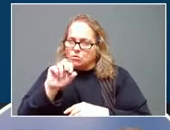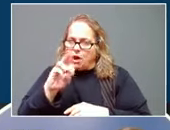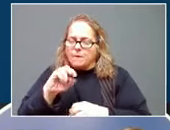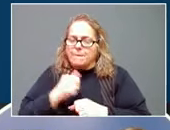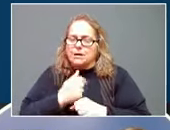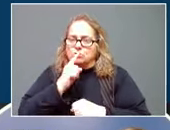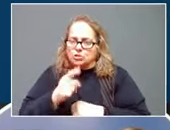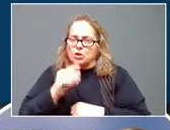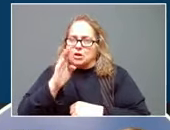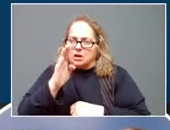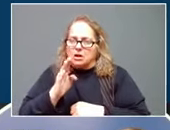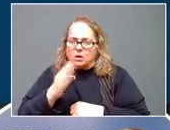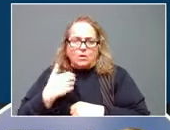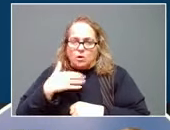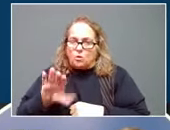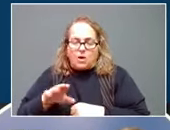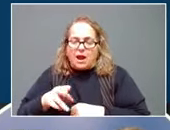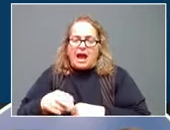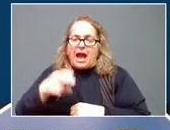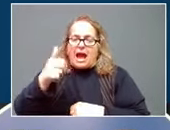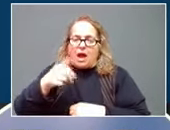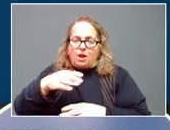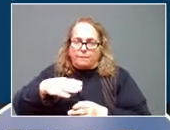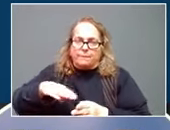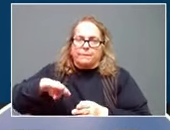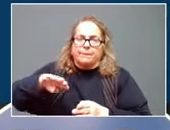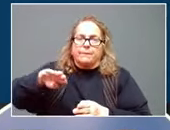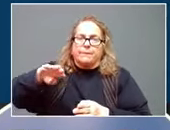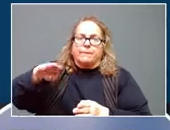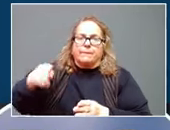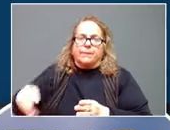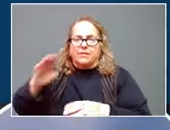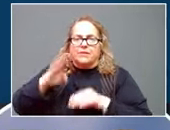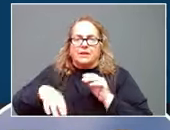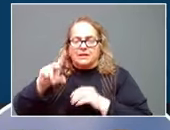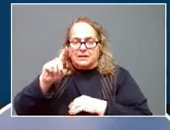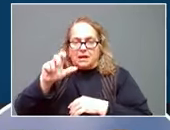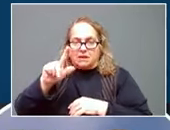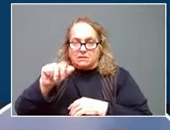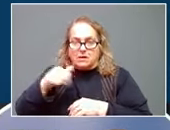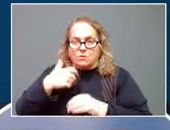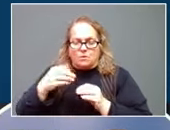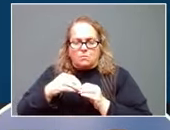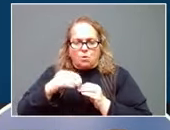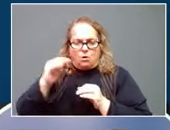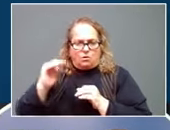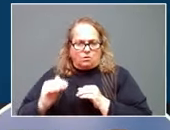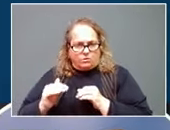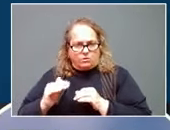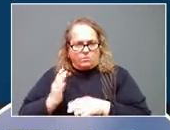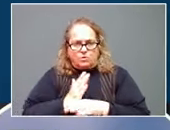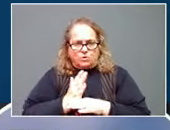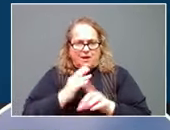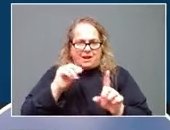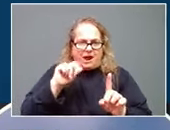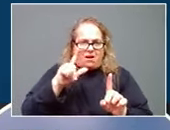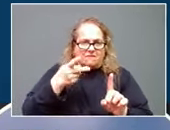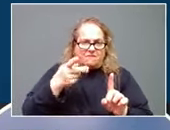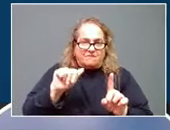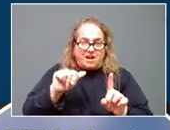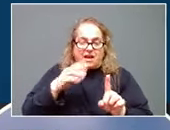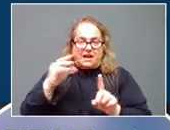a higher plateau than Delta. We want to see that come down to the levels between Alpha and Delta, but